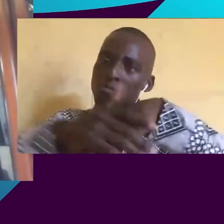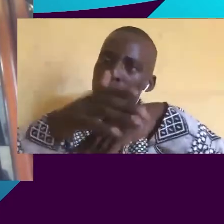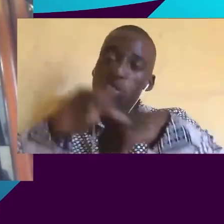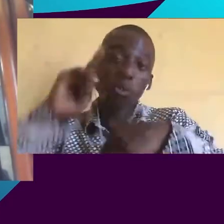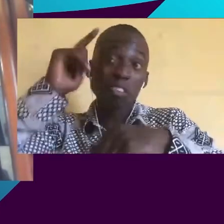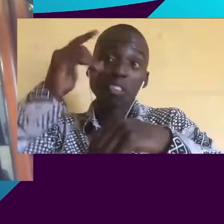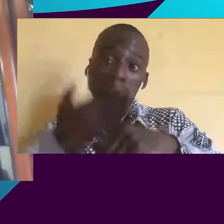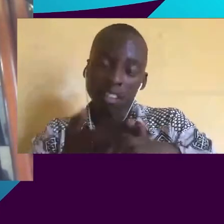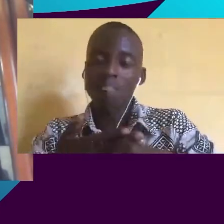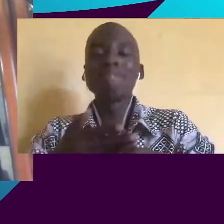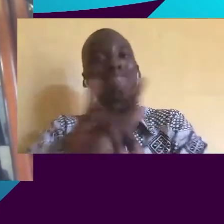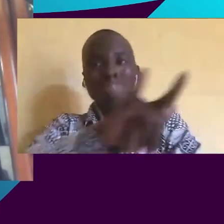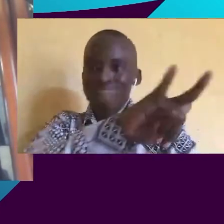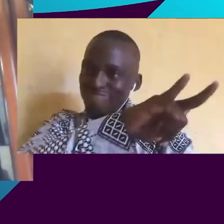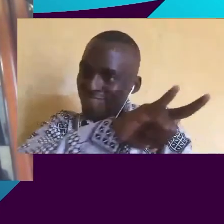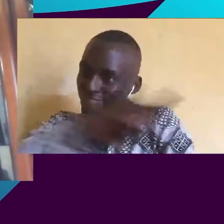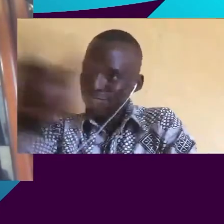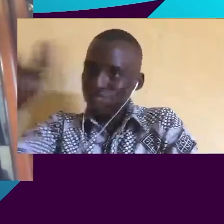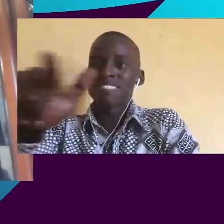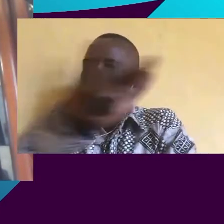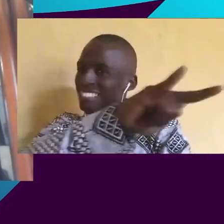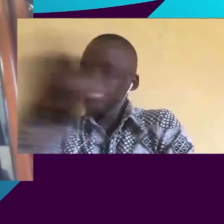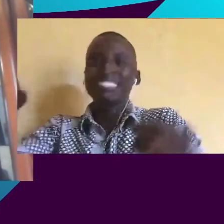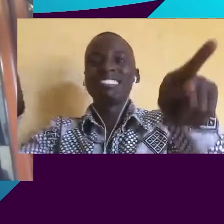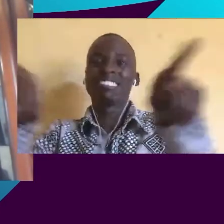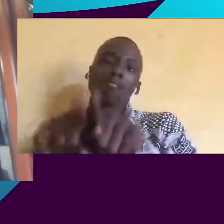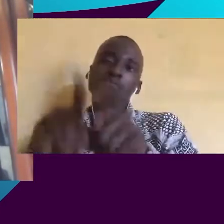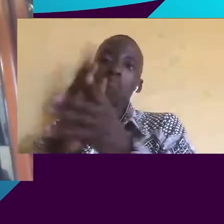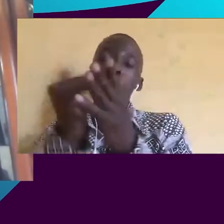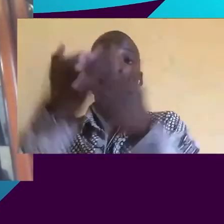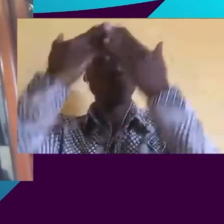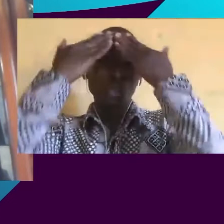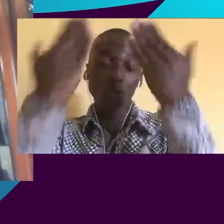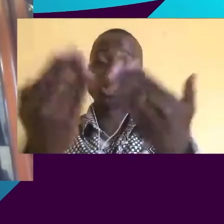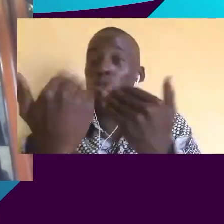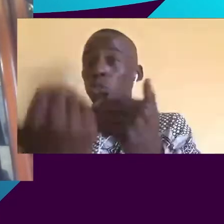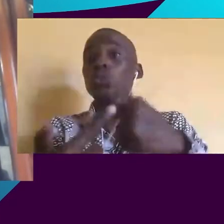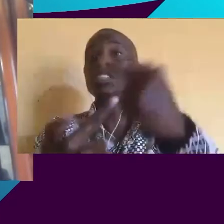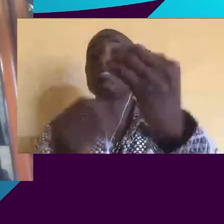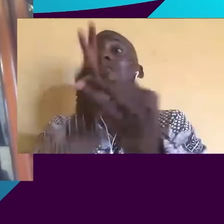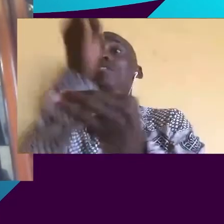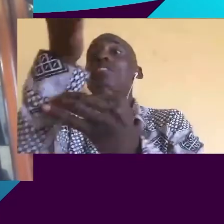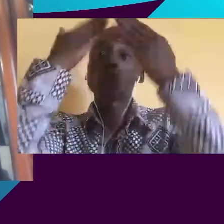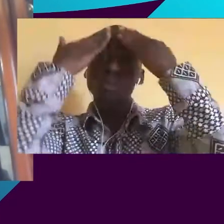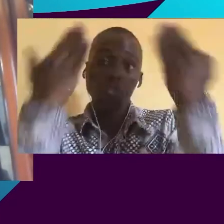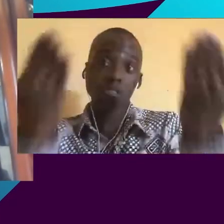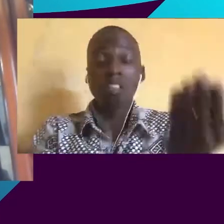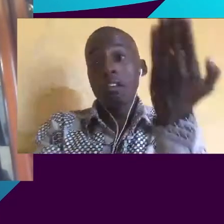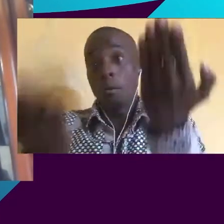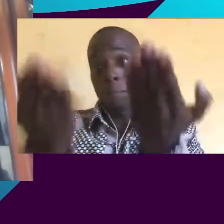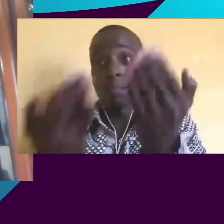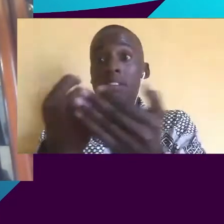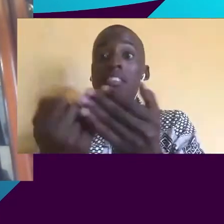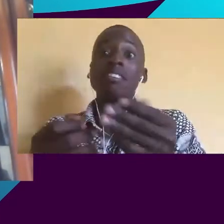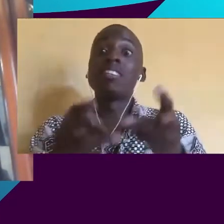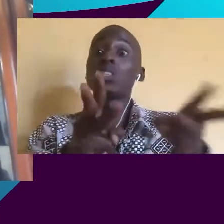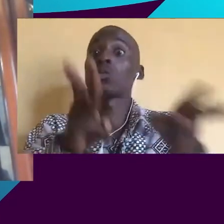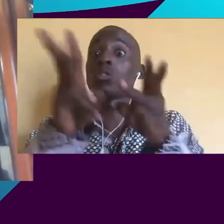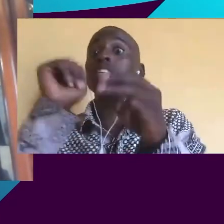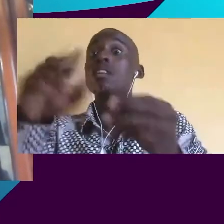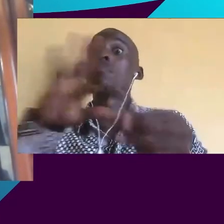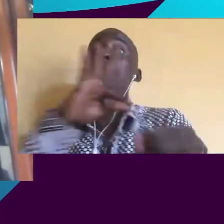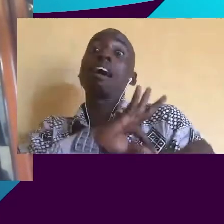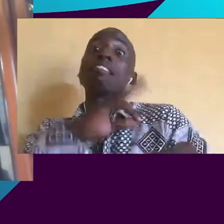leave express herself, because we don't know where our children are going to earn. It could be that's the avenue where they're going to be earning.